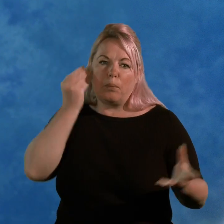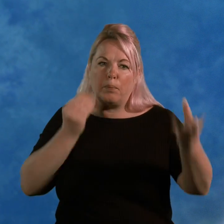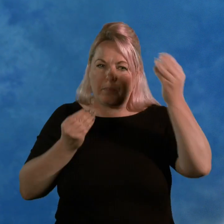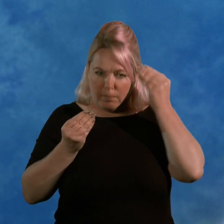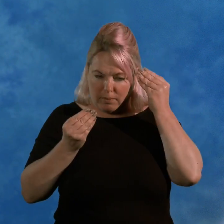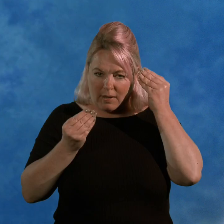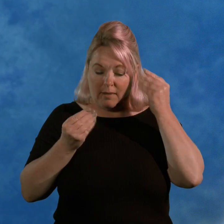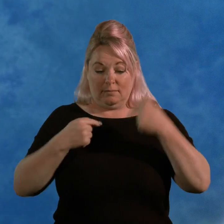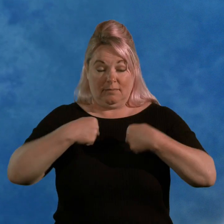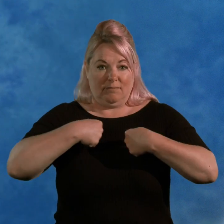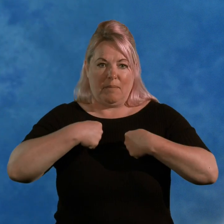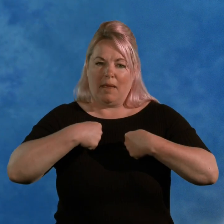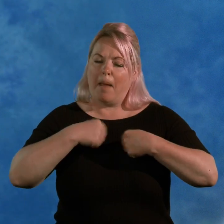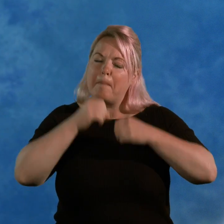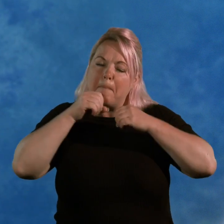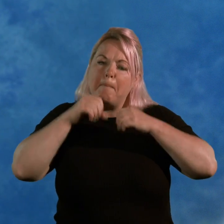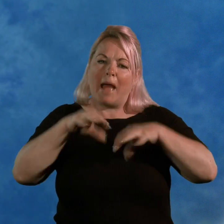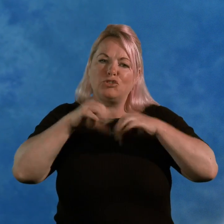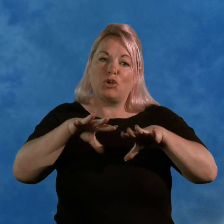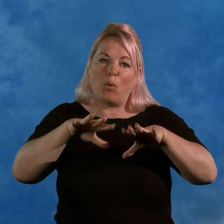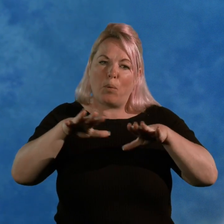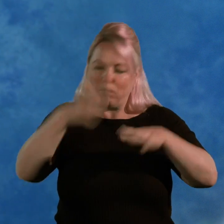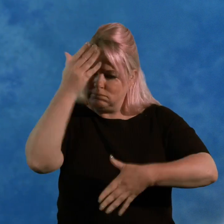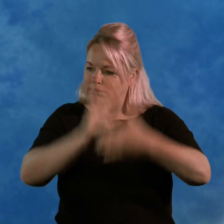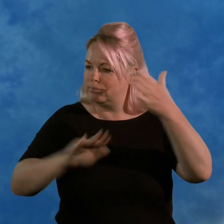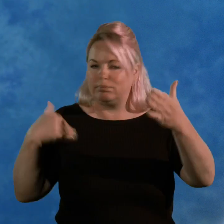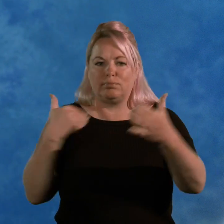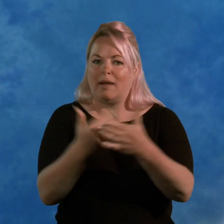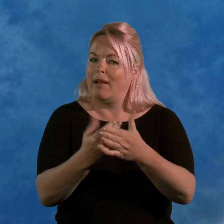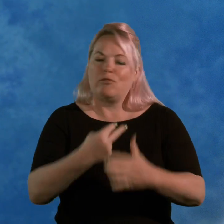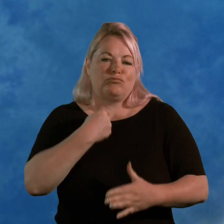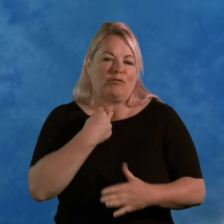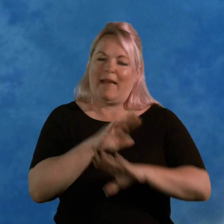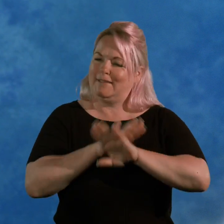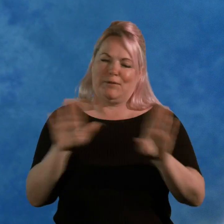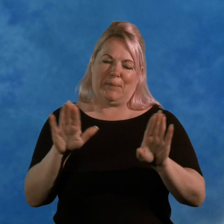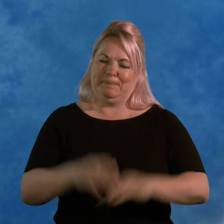me, it has been a magical journey, and I don't regret having it at all.